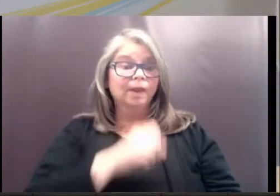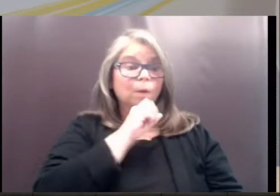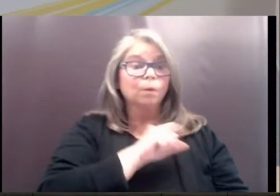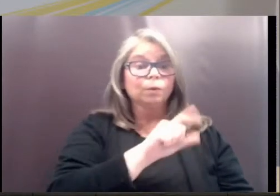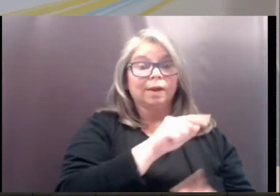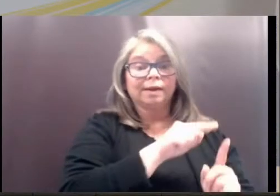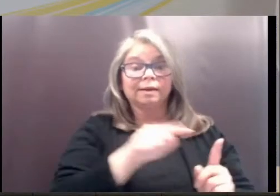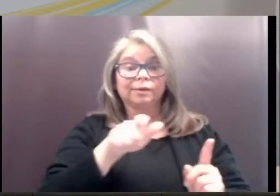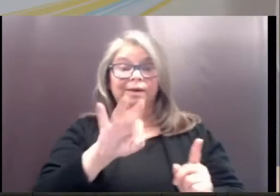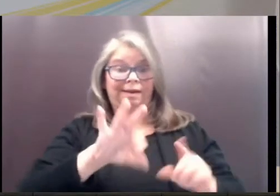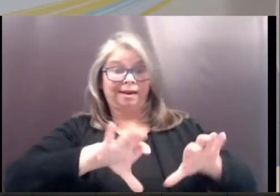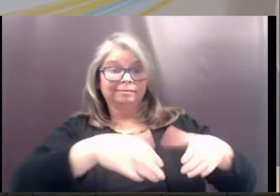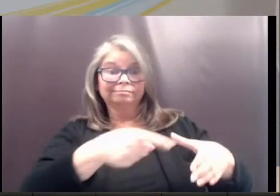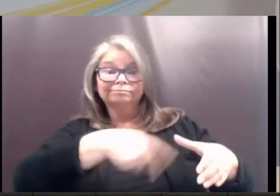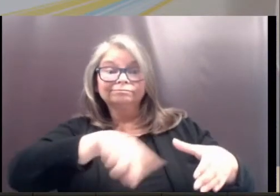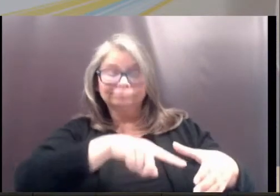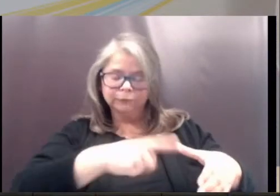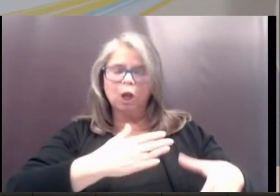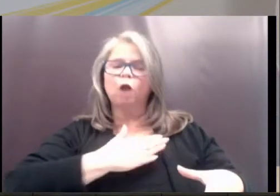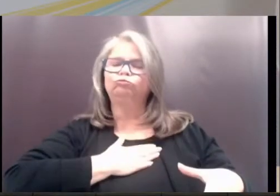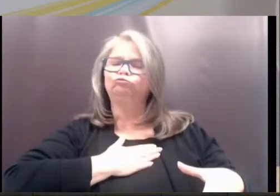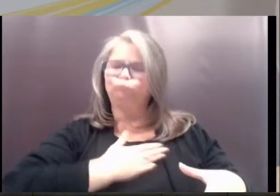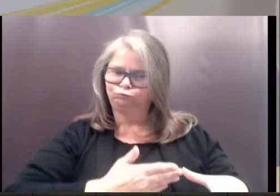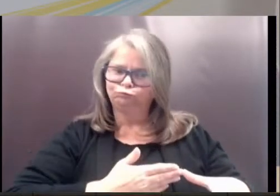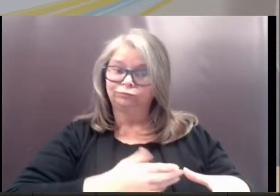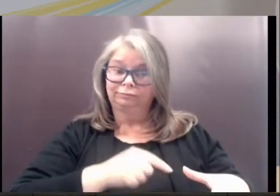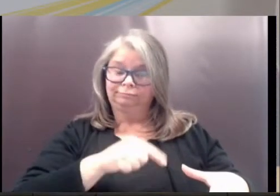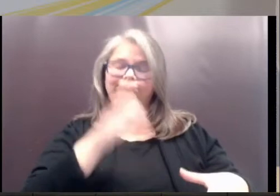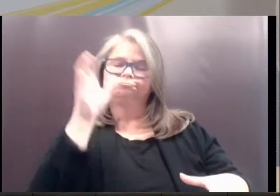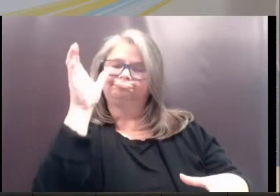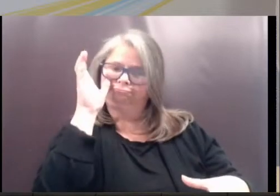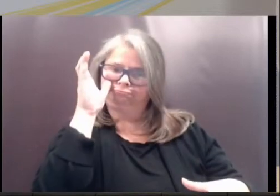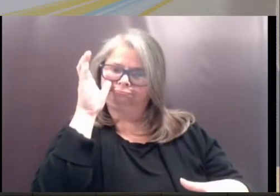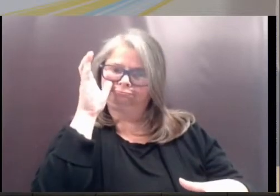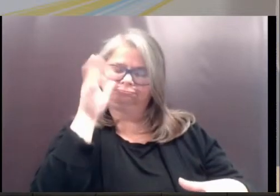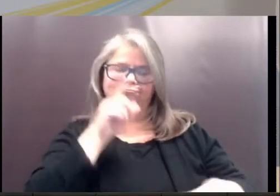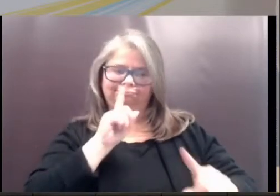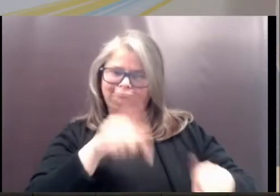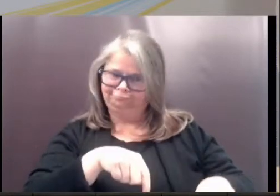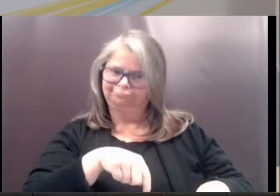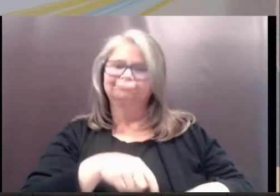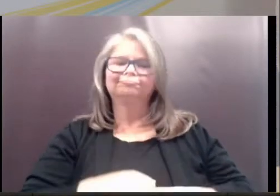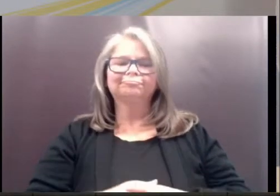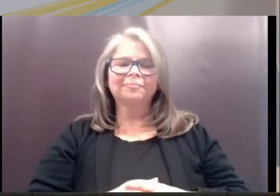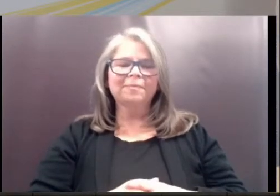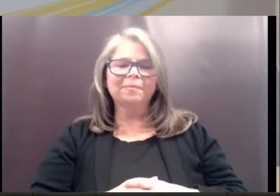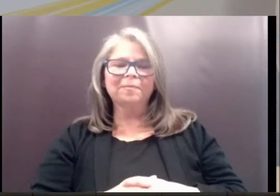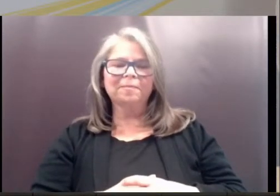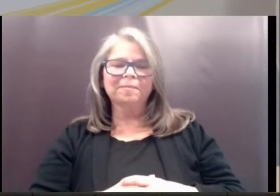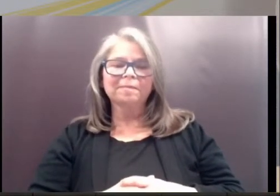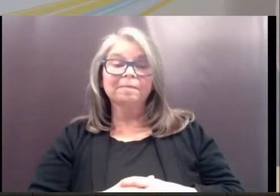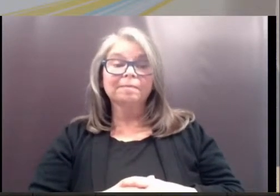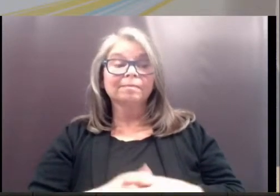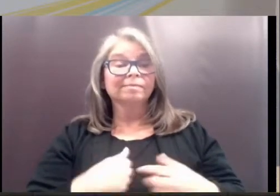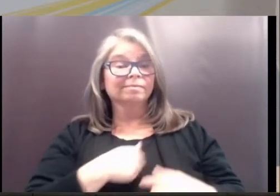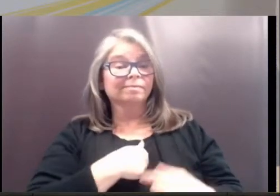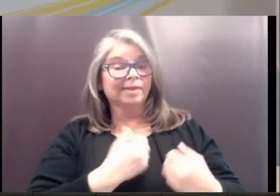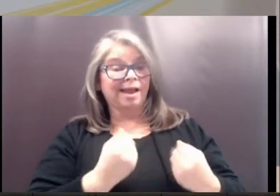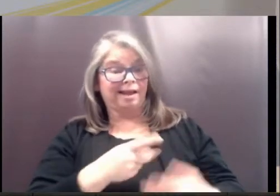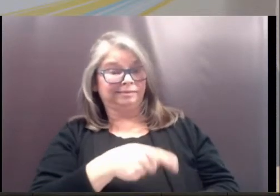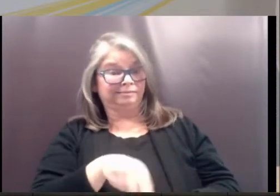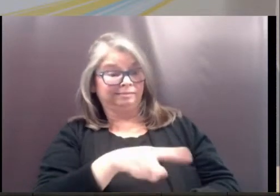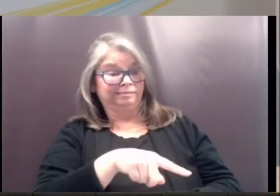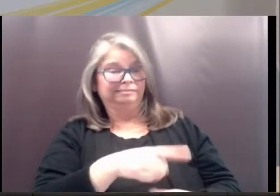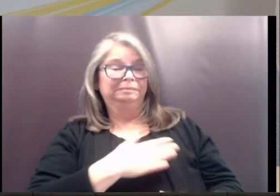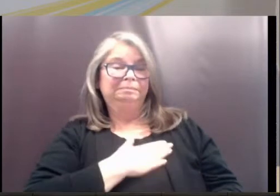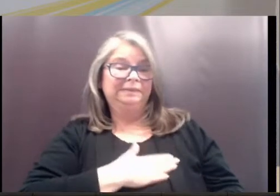Charlottetown area in responding to our ask to get tested, we are asking now for this age group to help us manage the